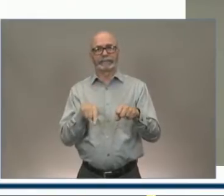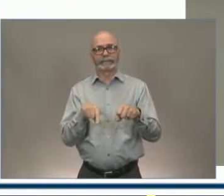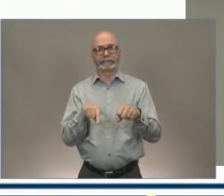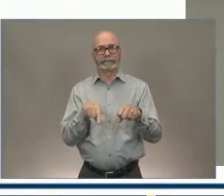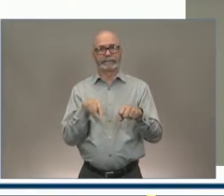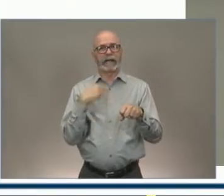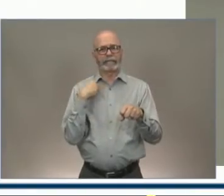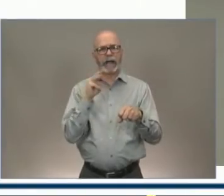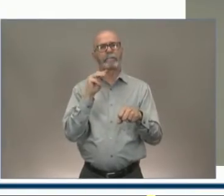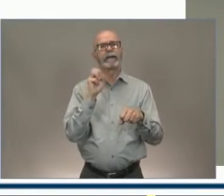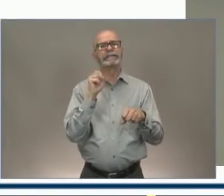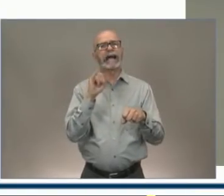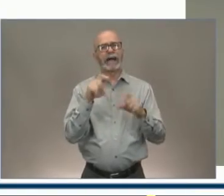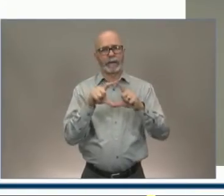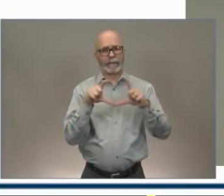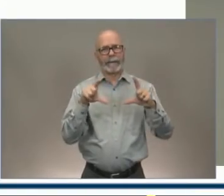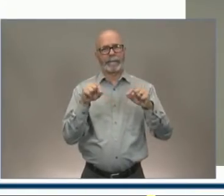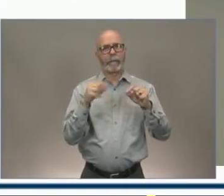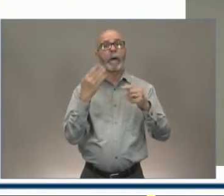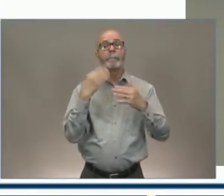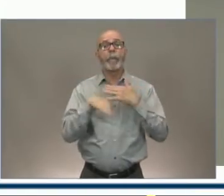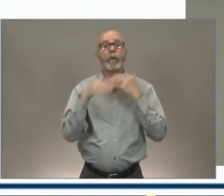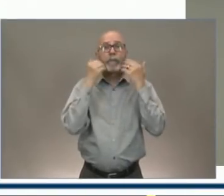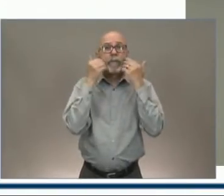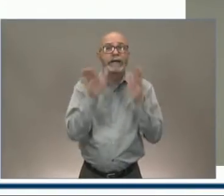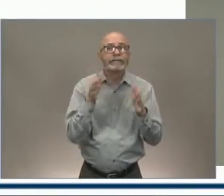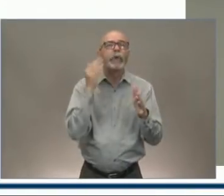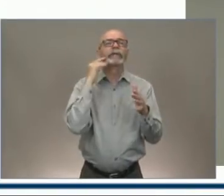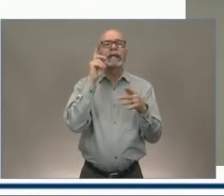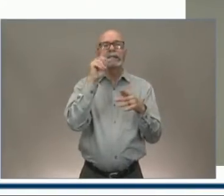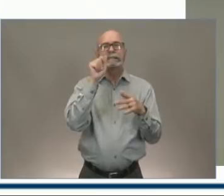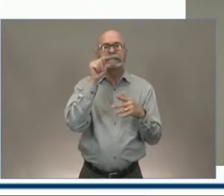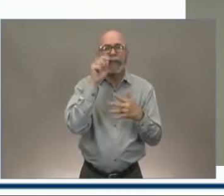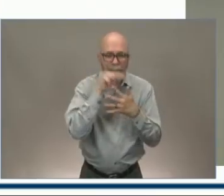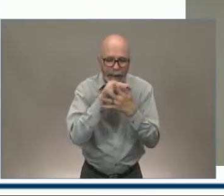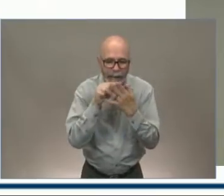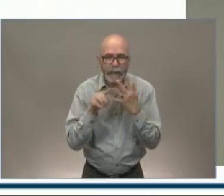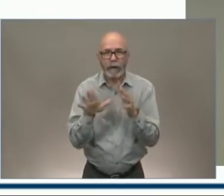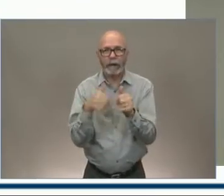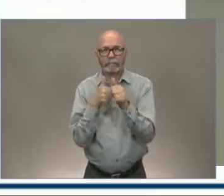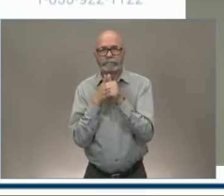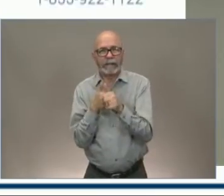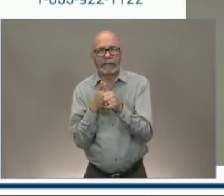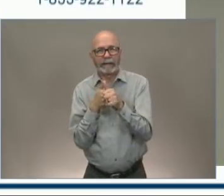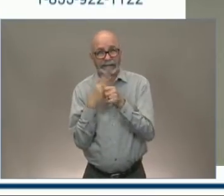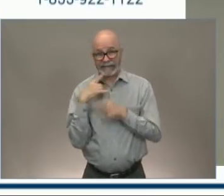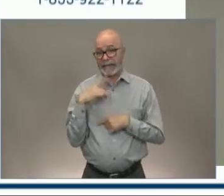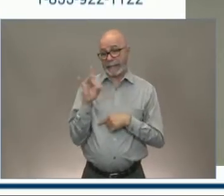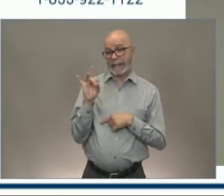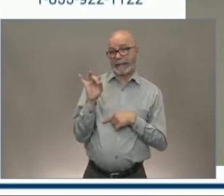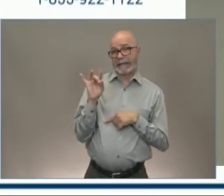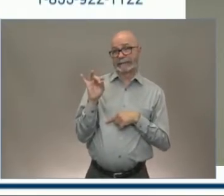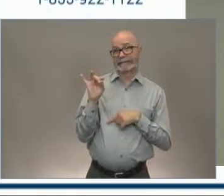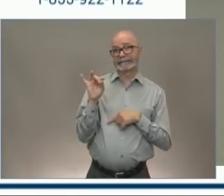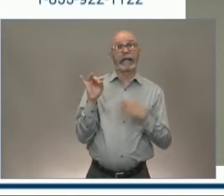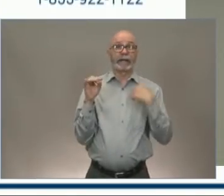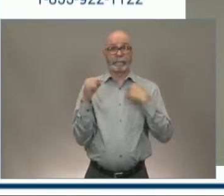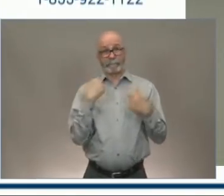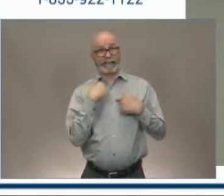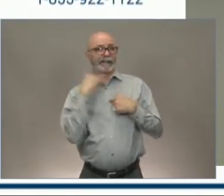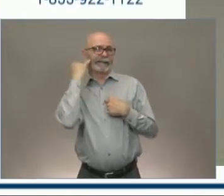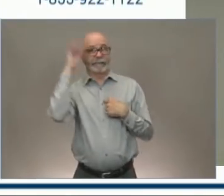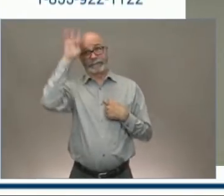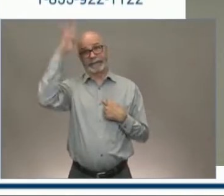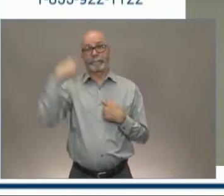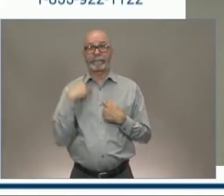is. So if you're trying to book a clinic for this initial phase for 80 plus, if I went and tried to book a clinic,